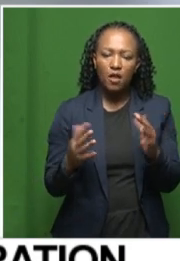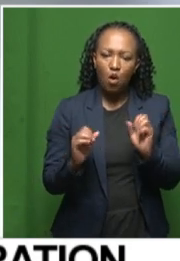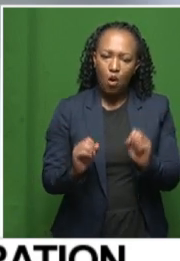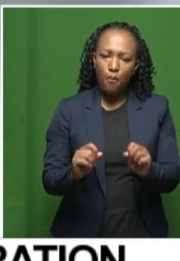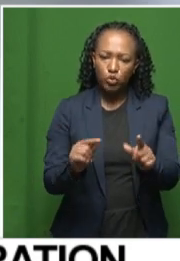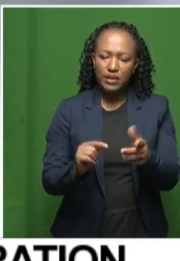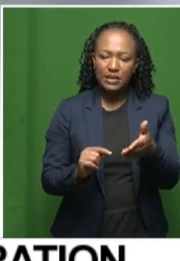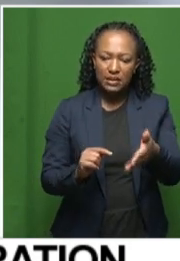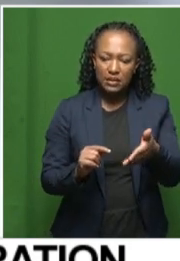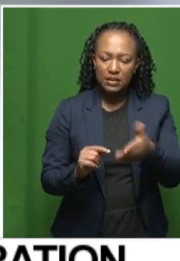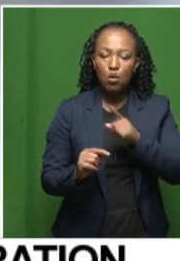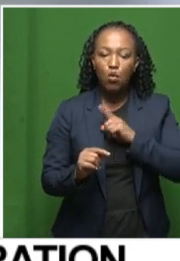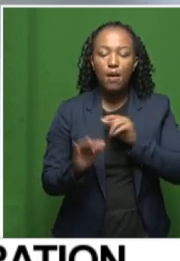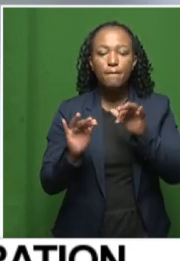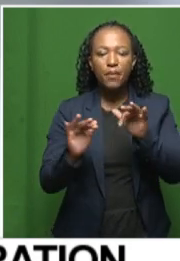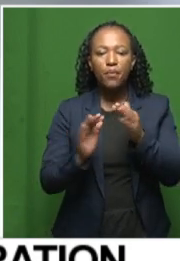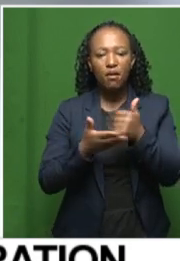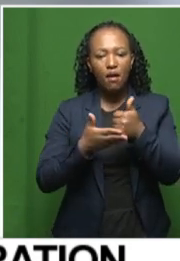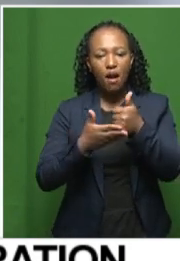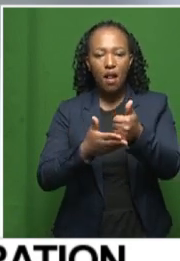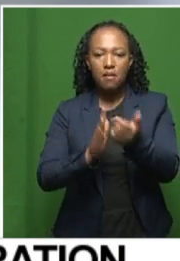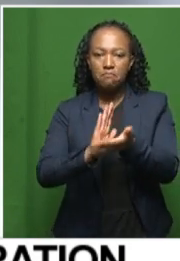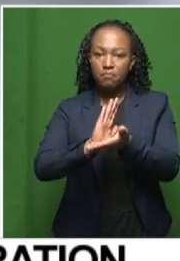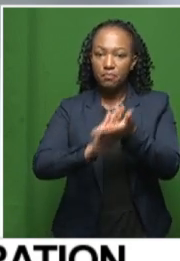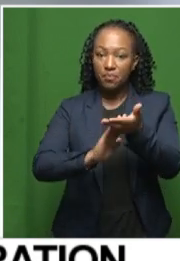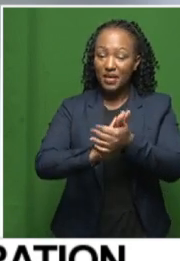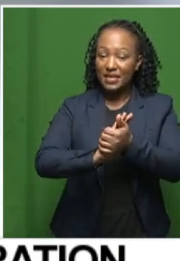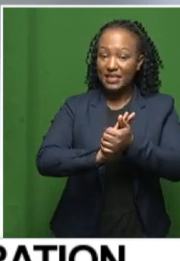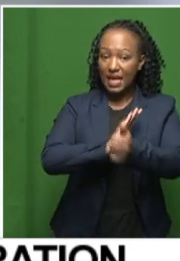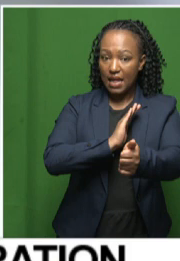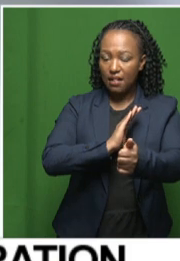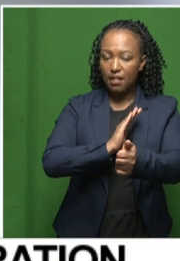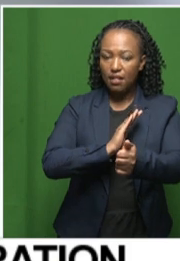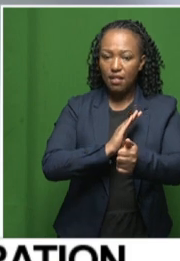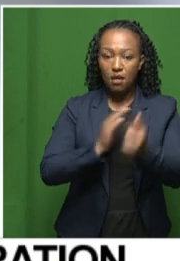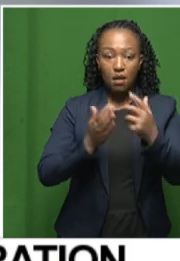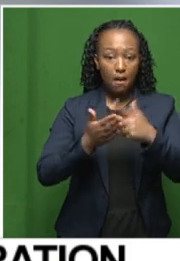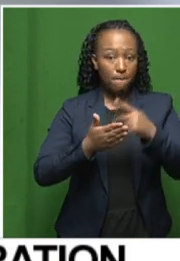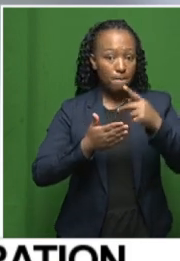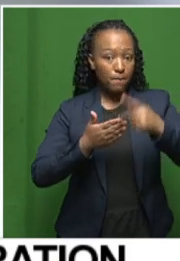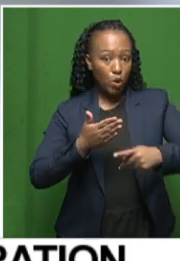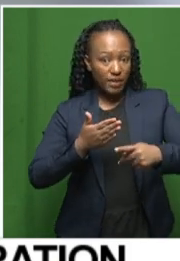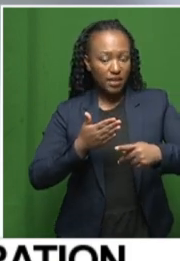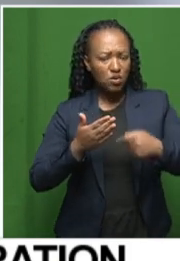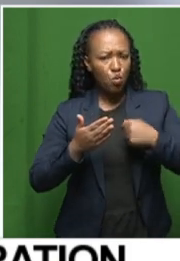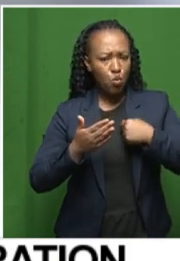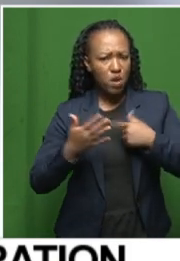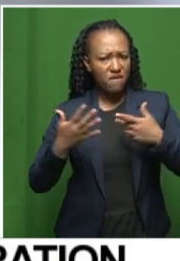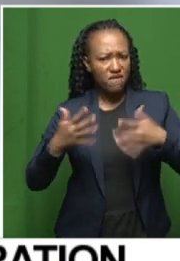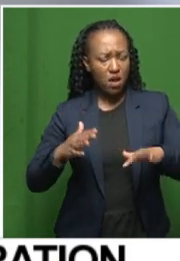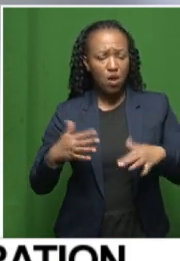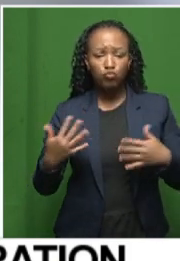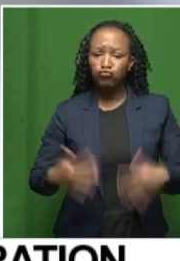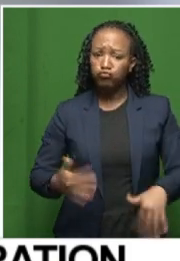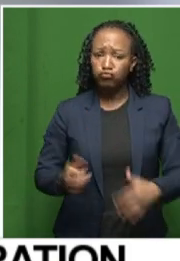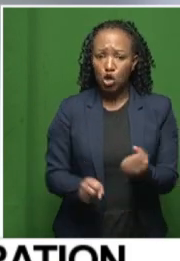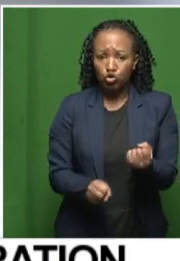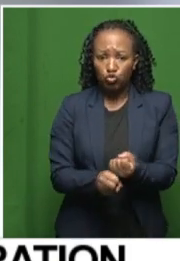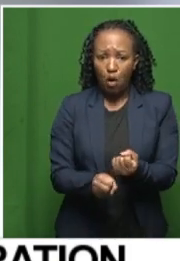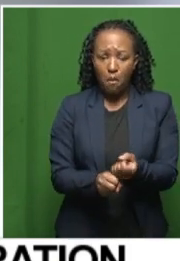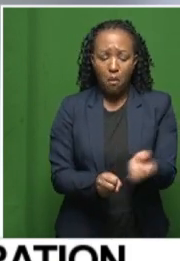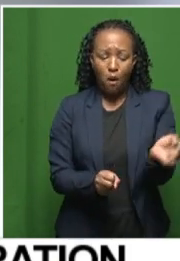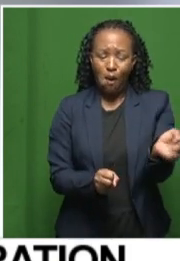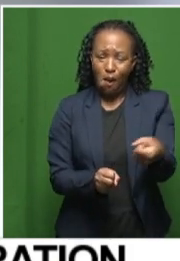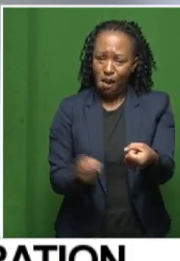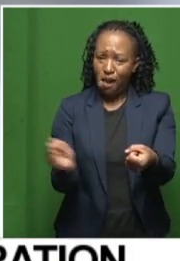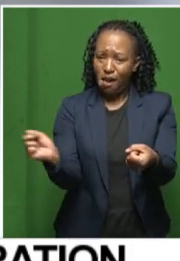to, upskill people. Within this project, we have seen a significant amount of jobs across the entire value chain. So what do I